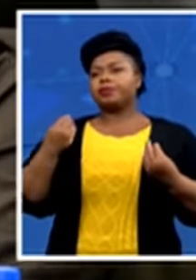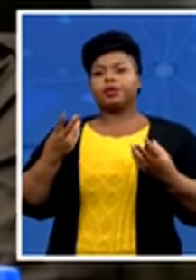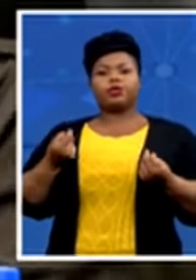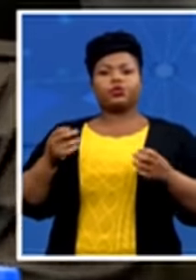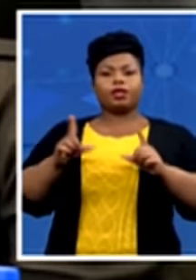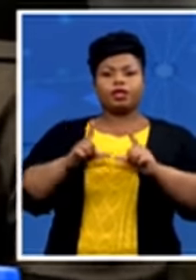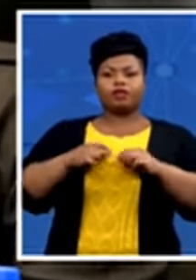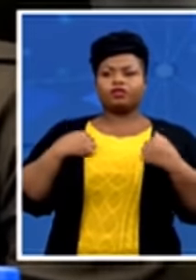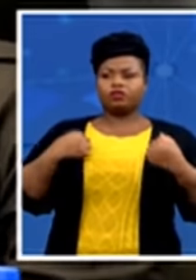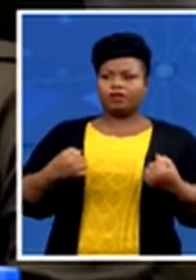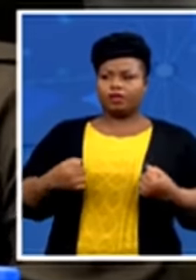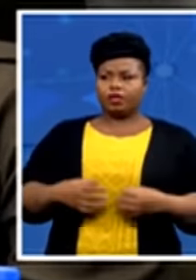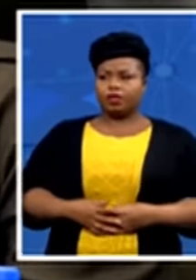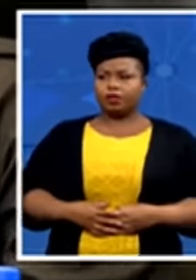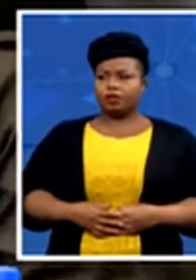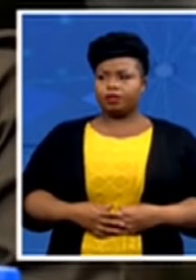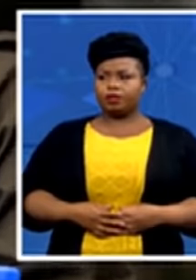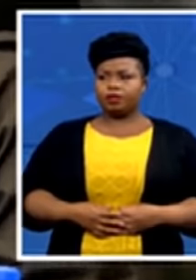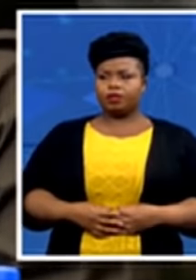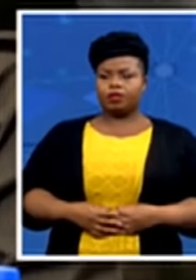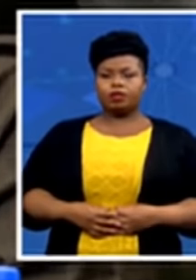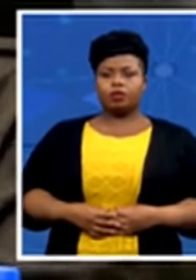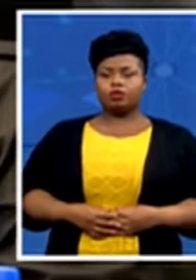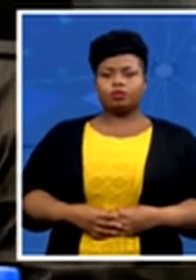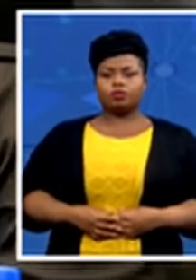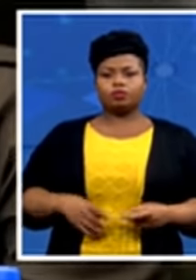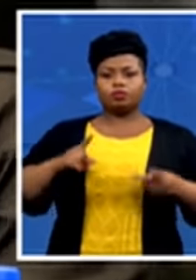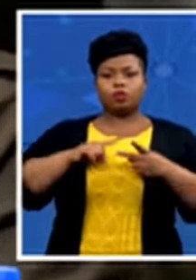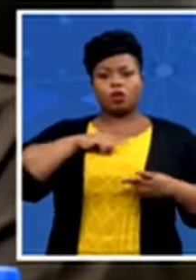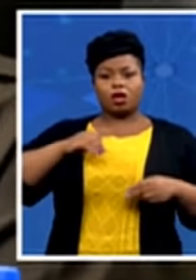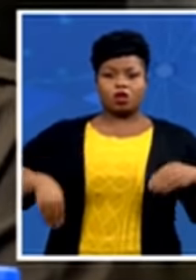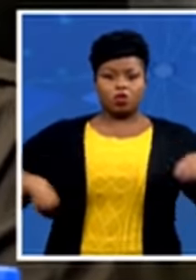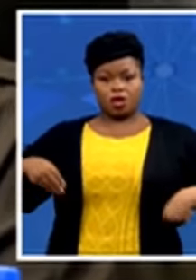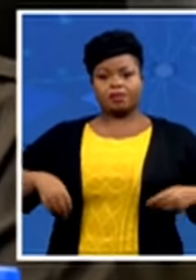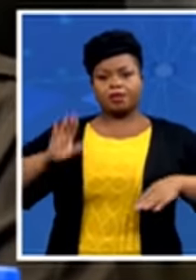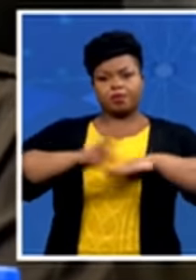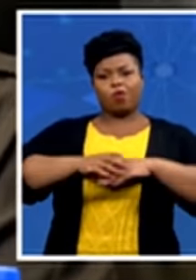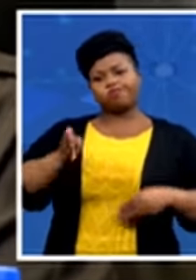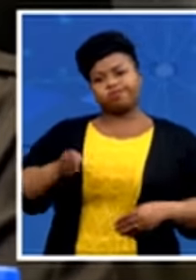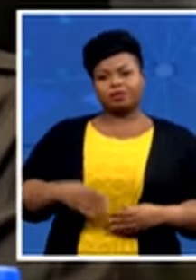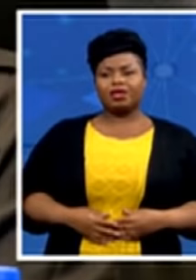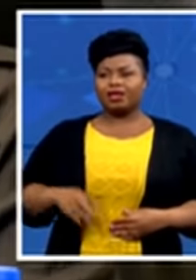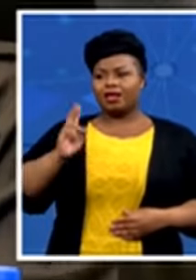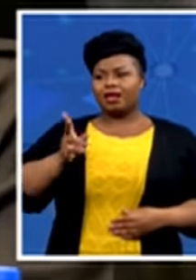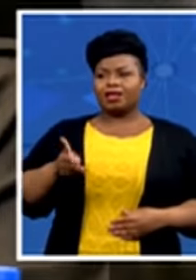the biggest account of this is the corruption, but also the functioning of our DLTCs.